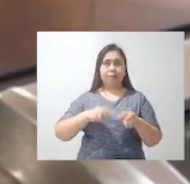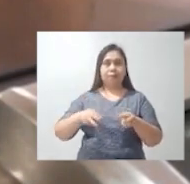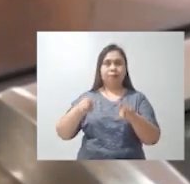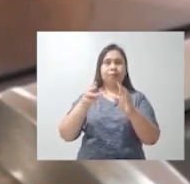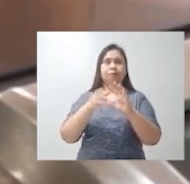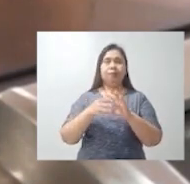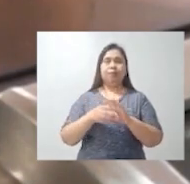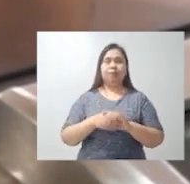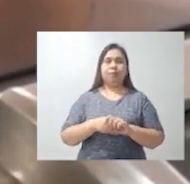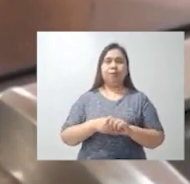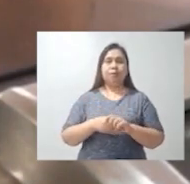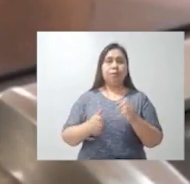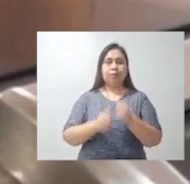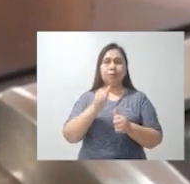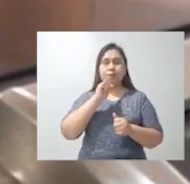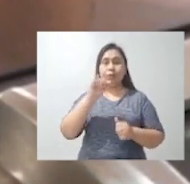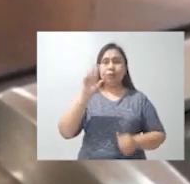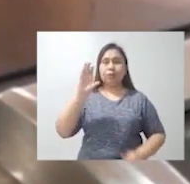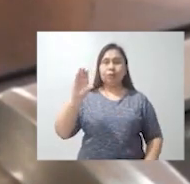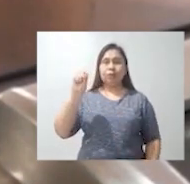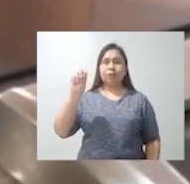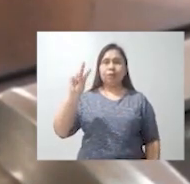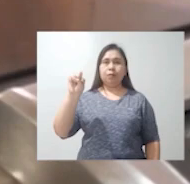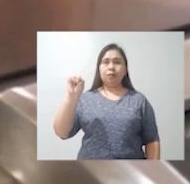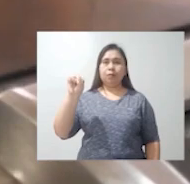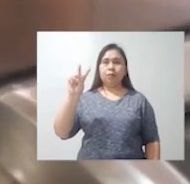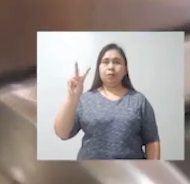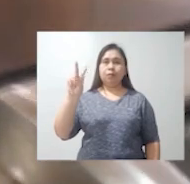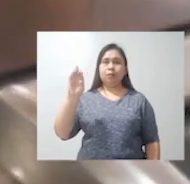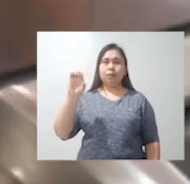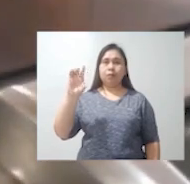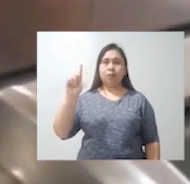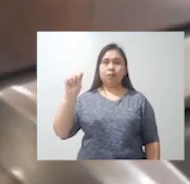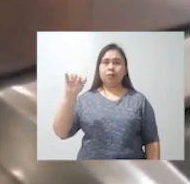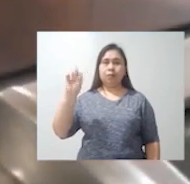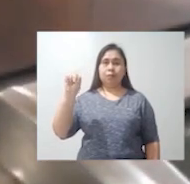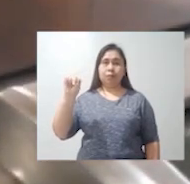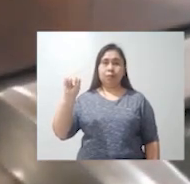is convection. What do you know about convection?